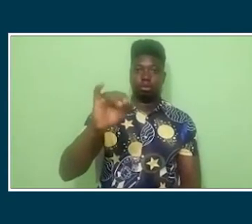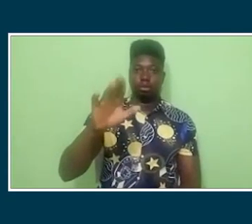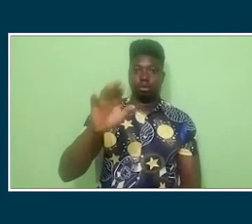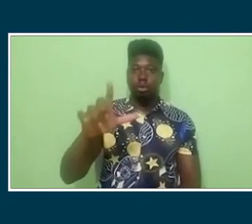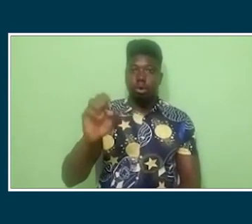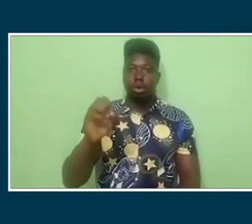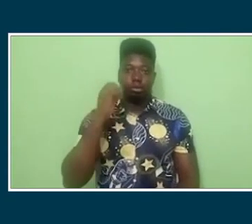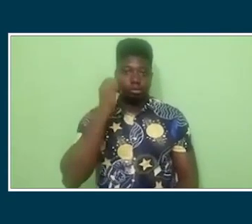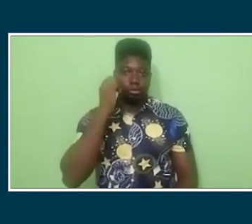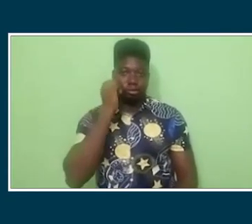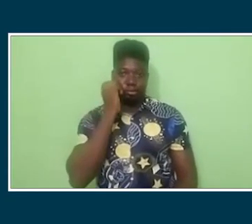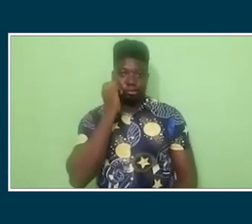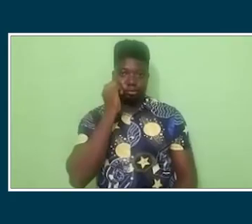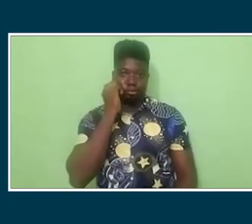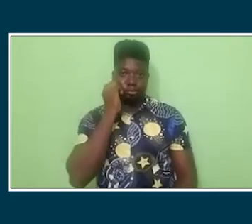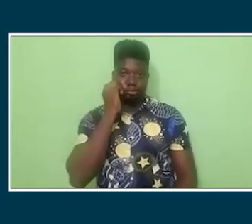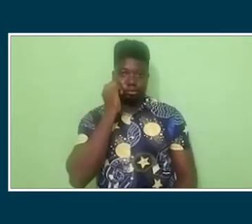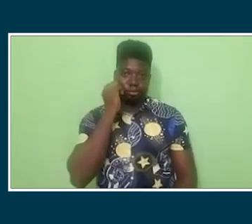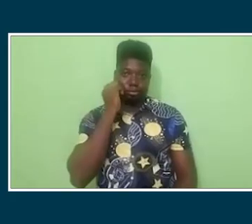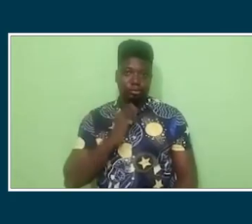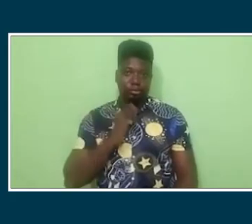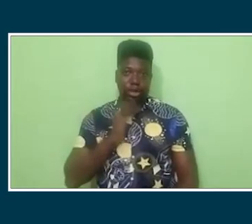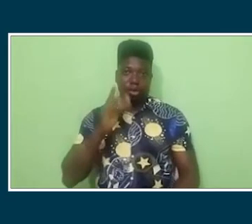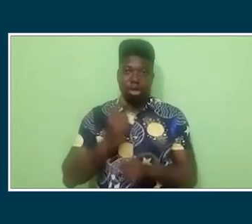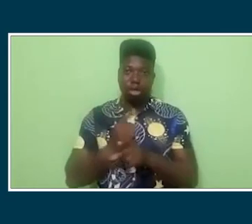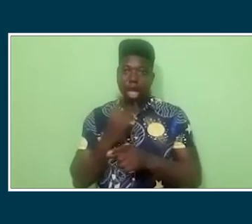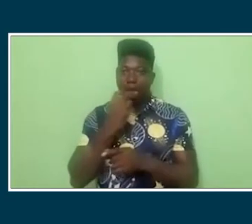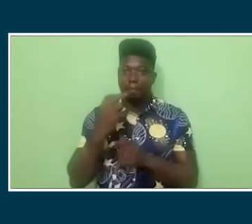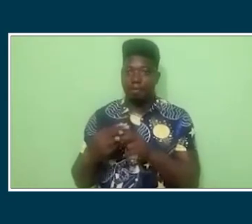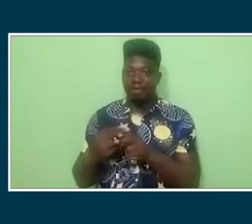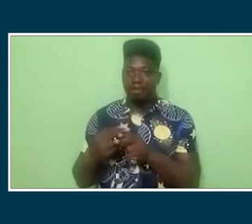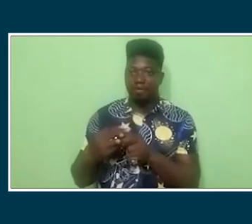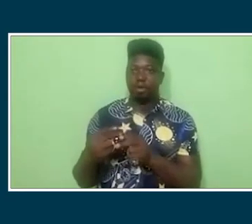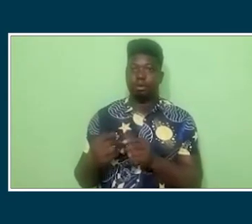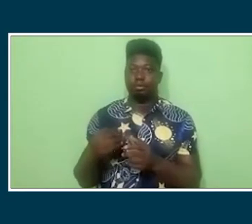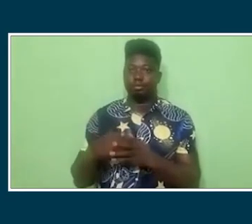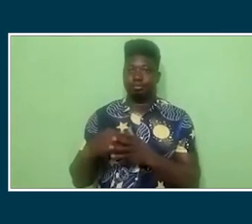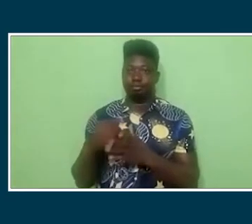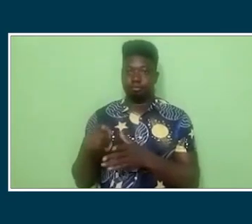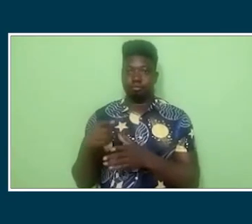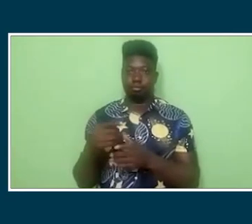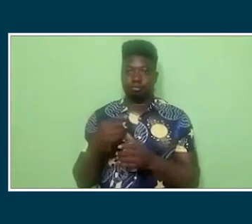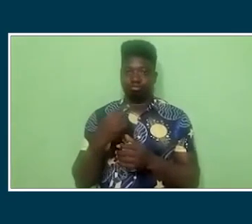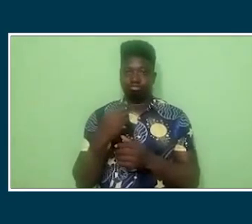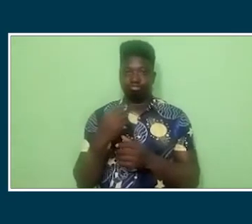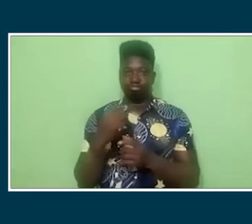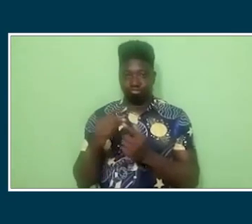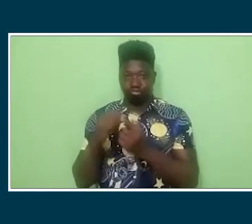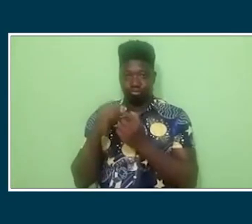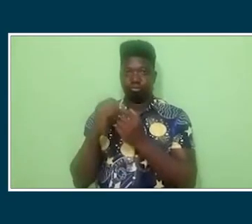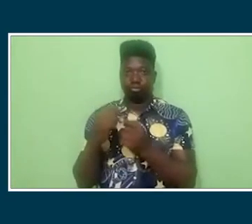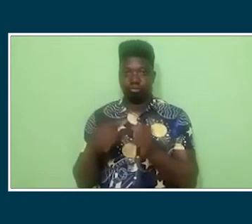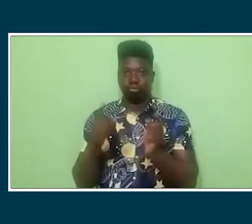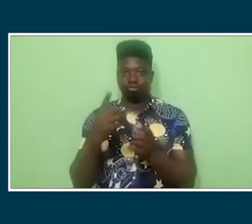I'll just speak briefly, and this isn't specific to online or in real life, but to both.